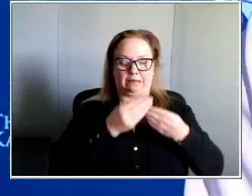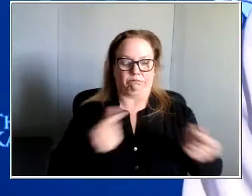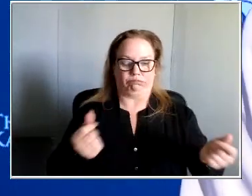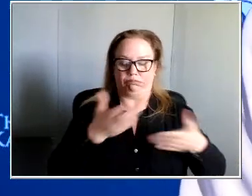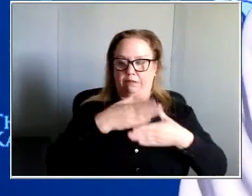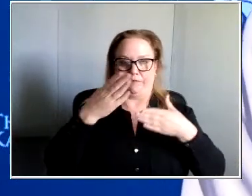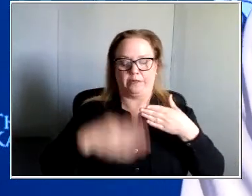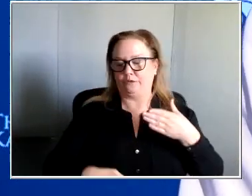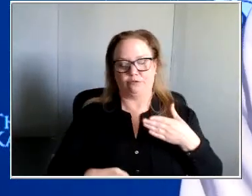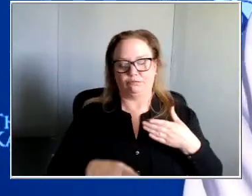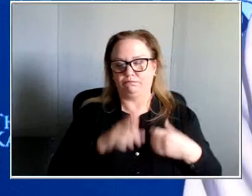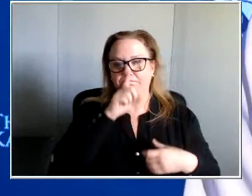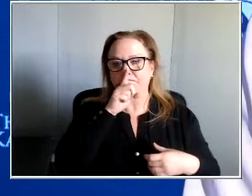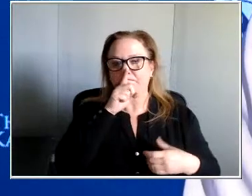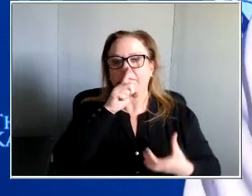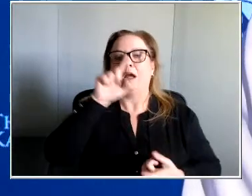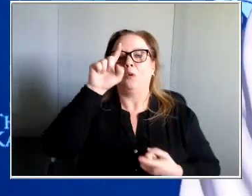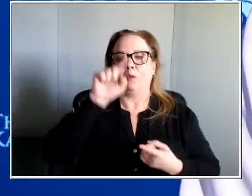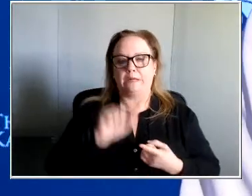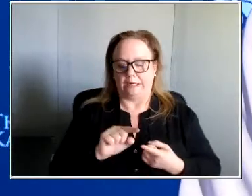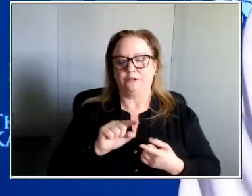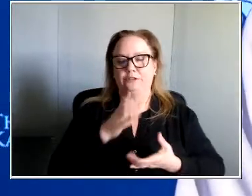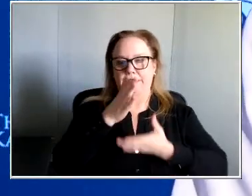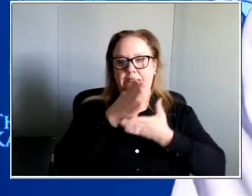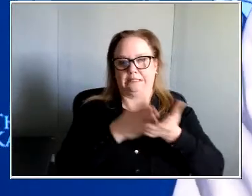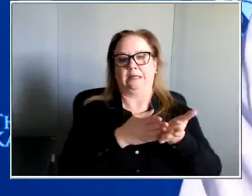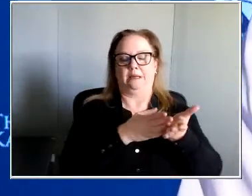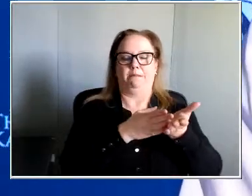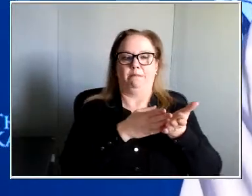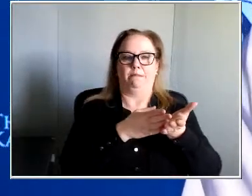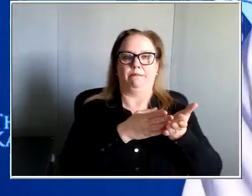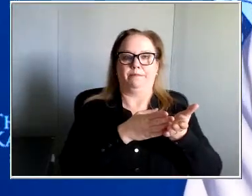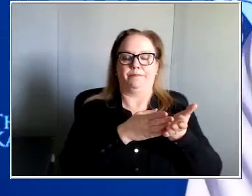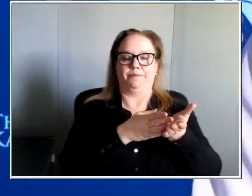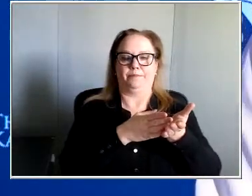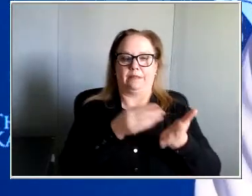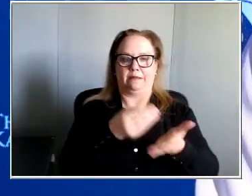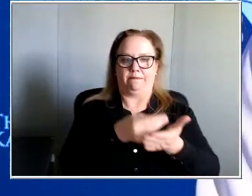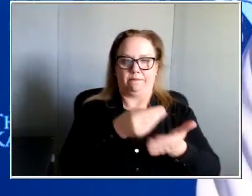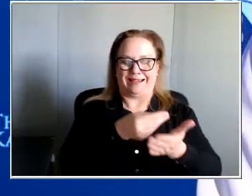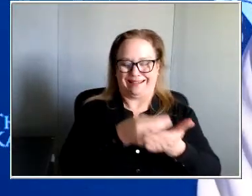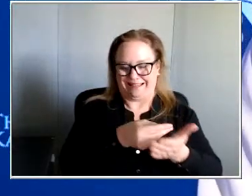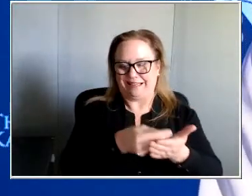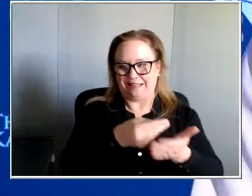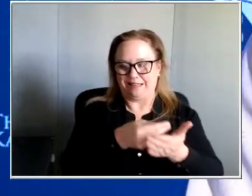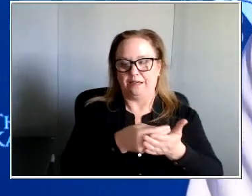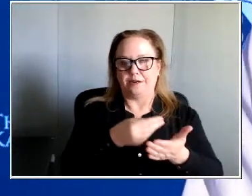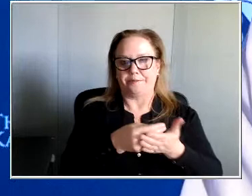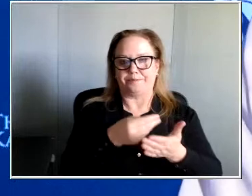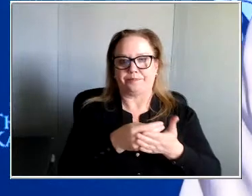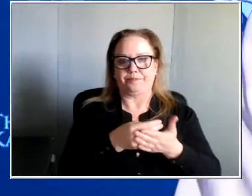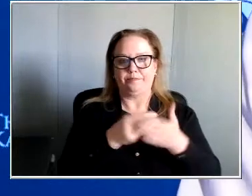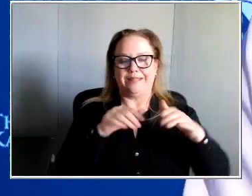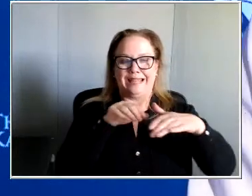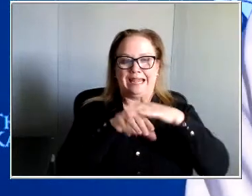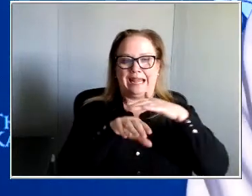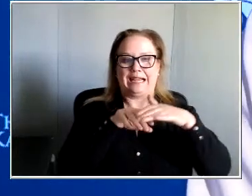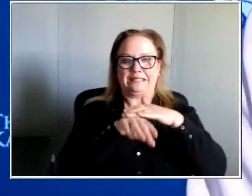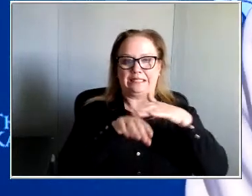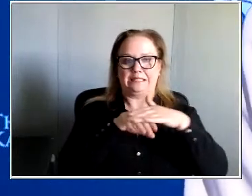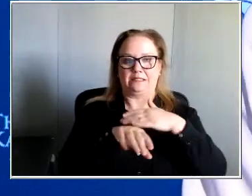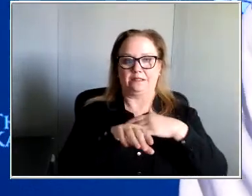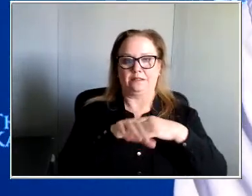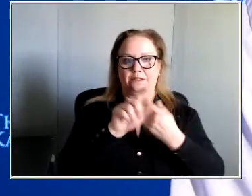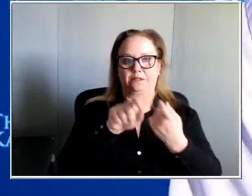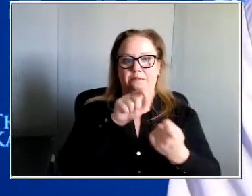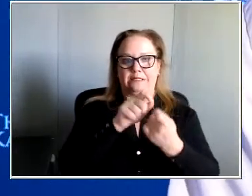will be a reduction in some of these funding avenues, as well as access to certain things